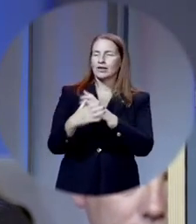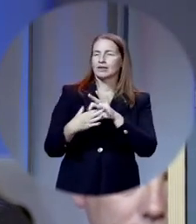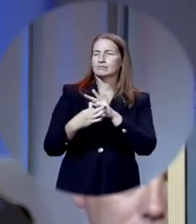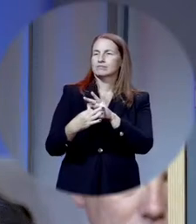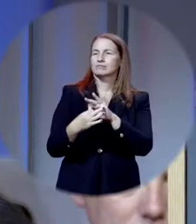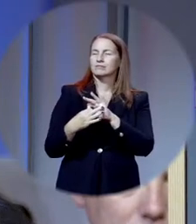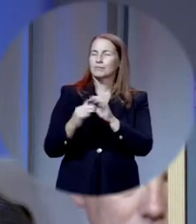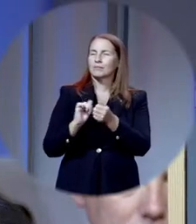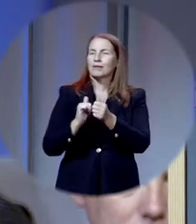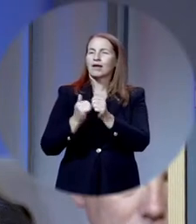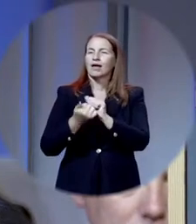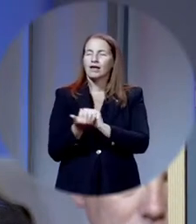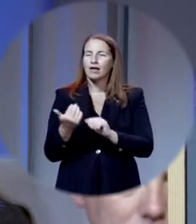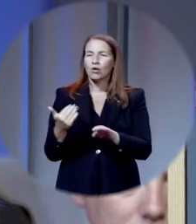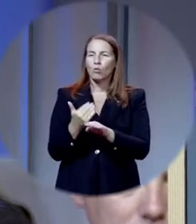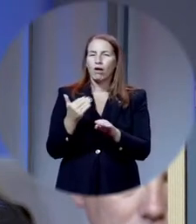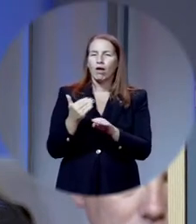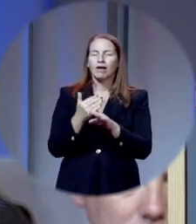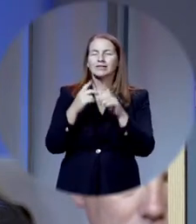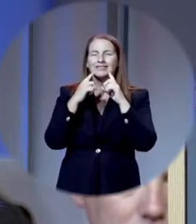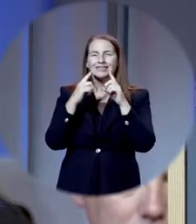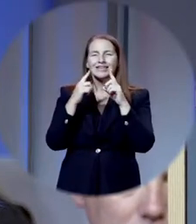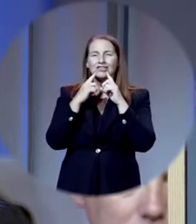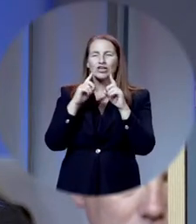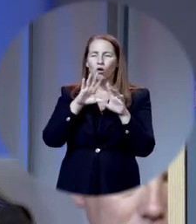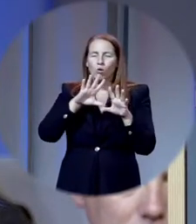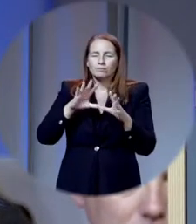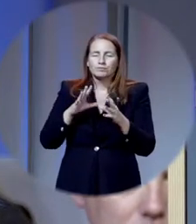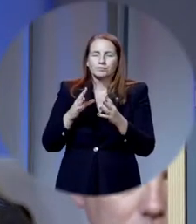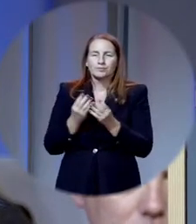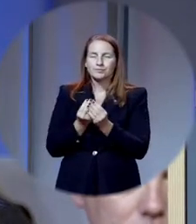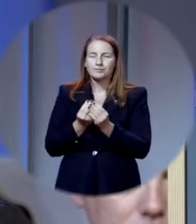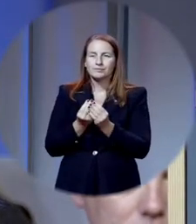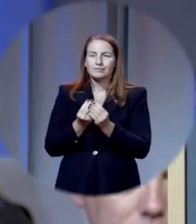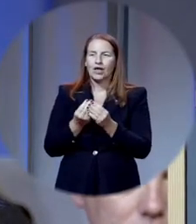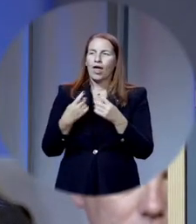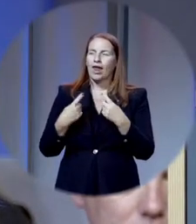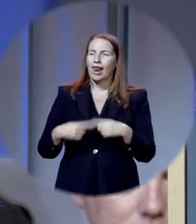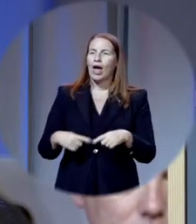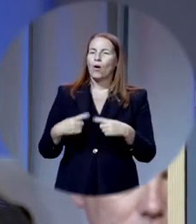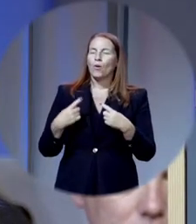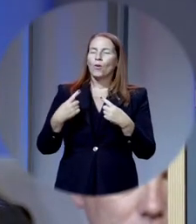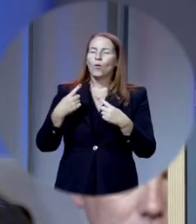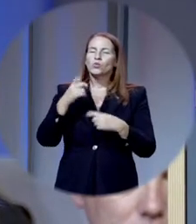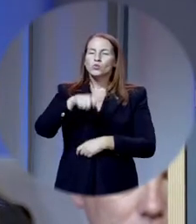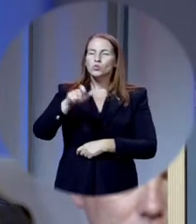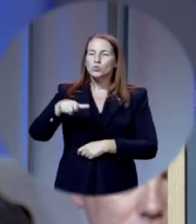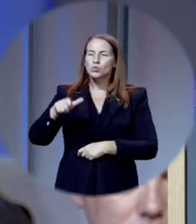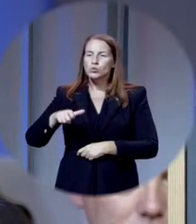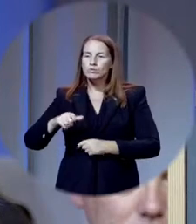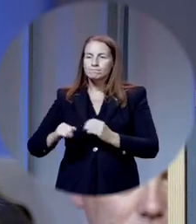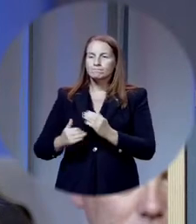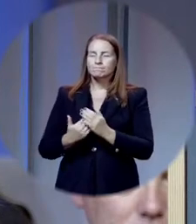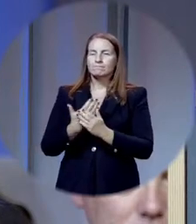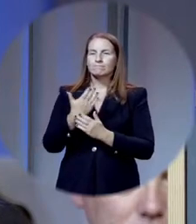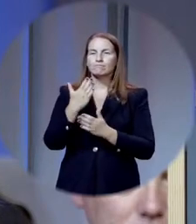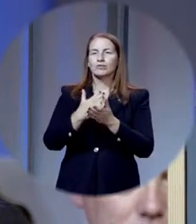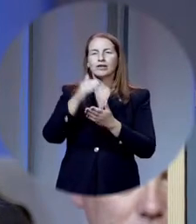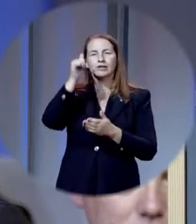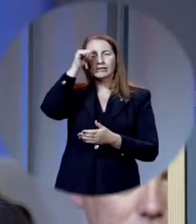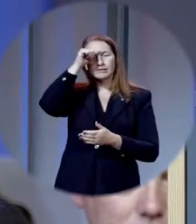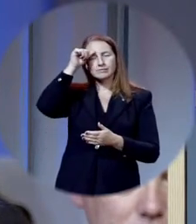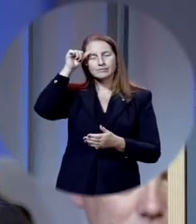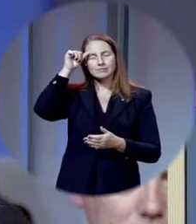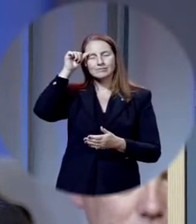our partnership work, our teaching come together to allow our students to develop the practical wisdom they will need